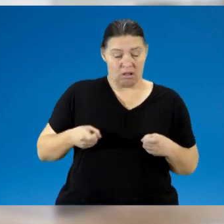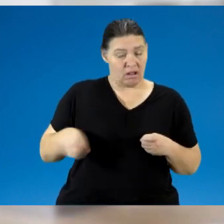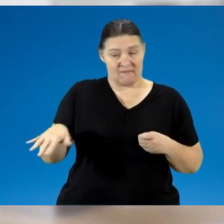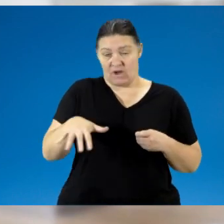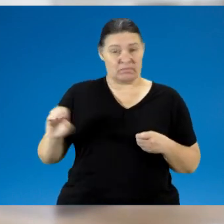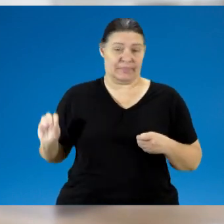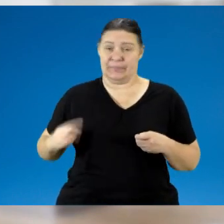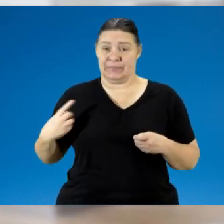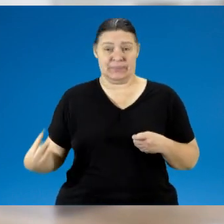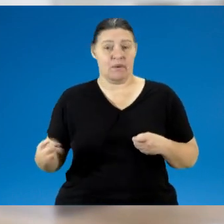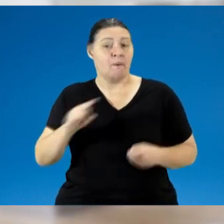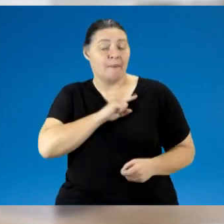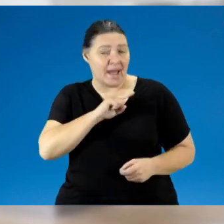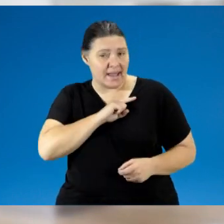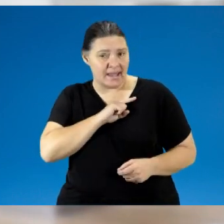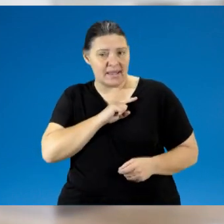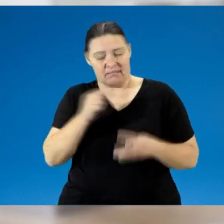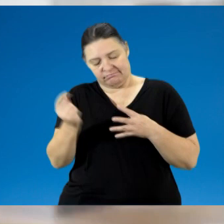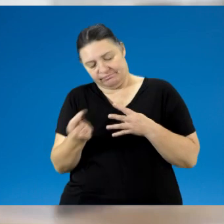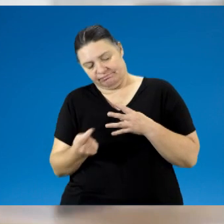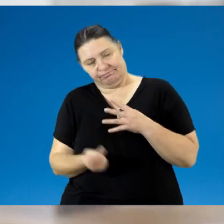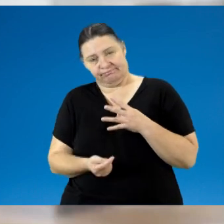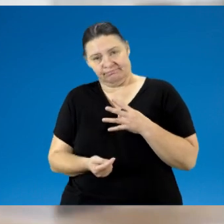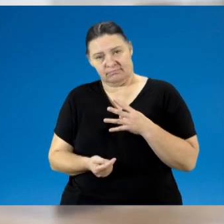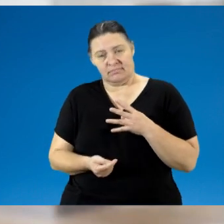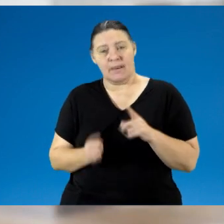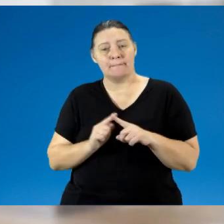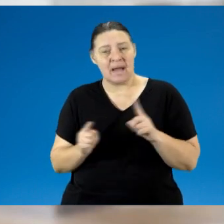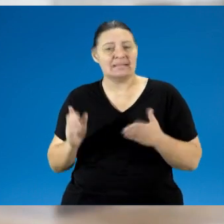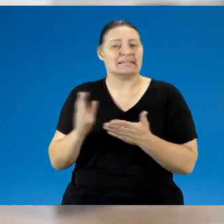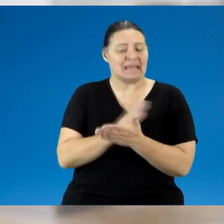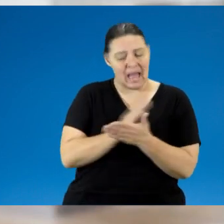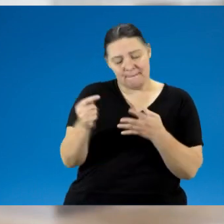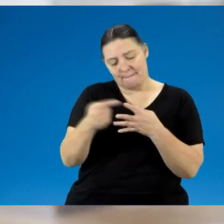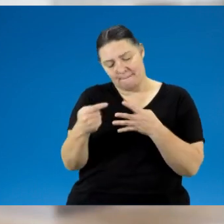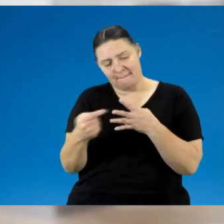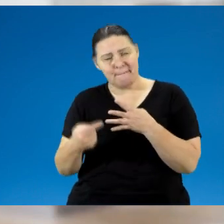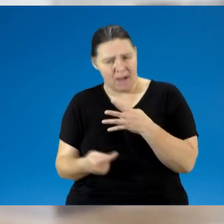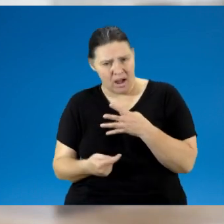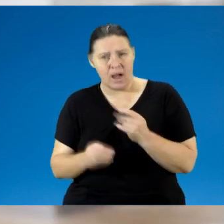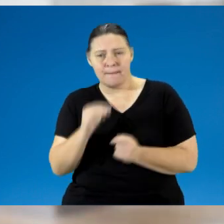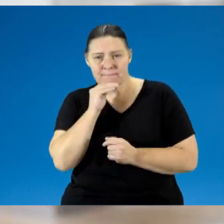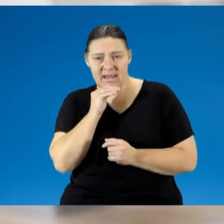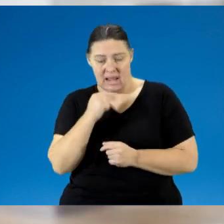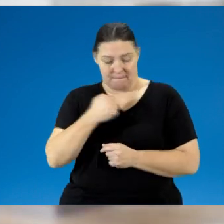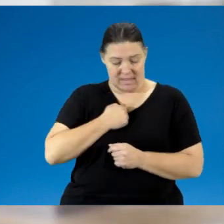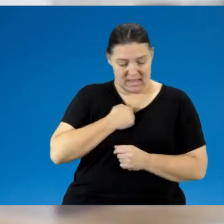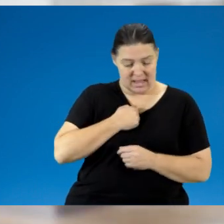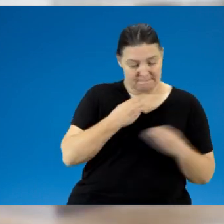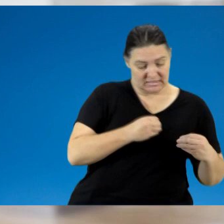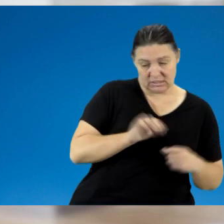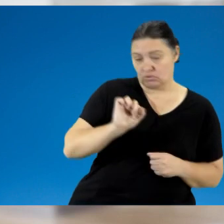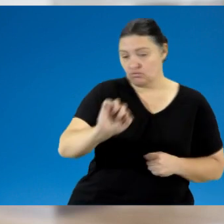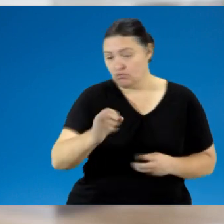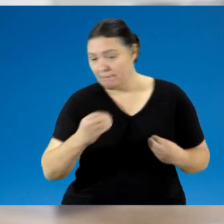over this environment because of its components. But there are some of the components that we, if coming together as